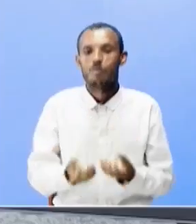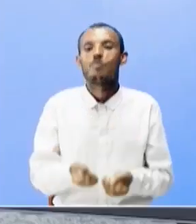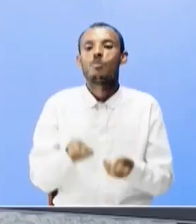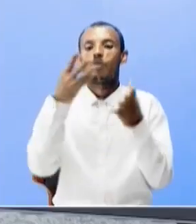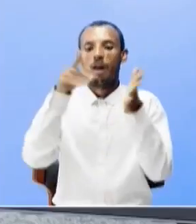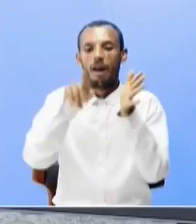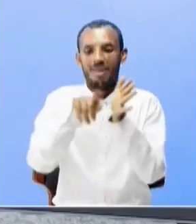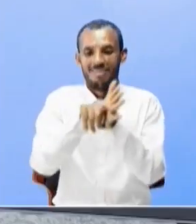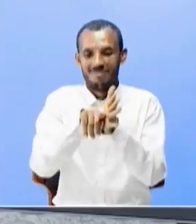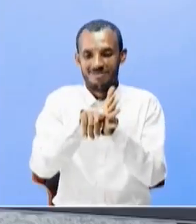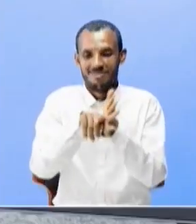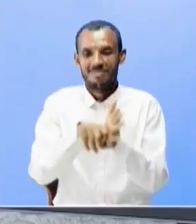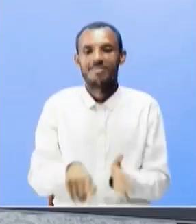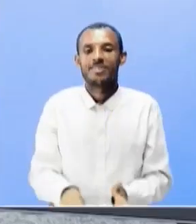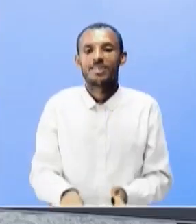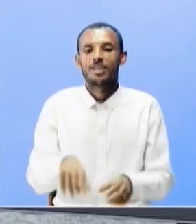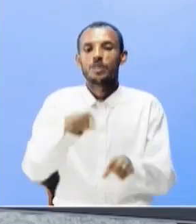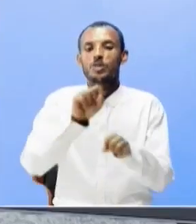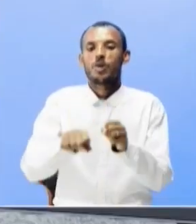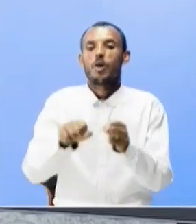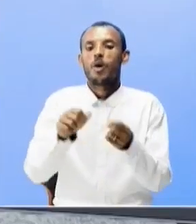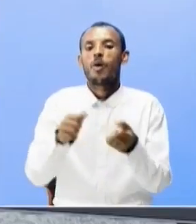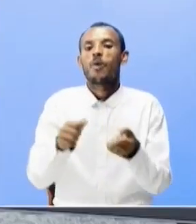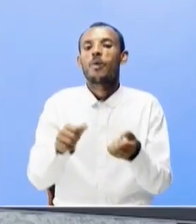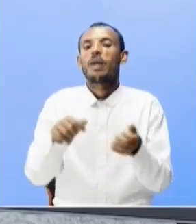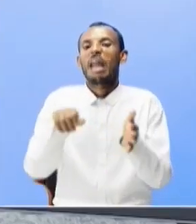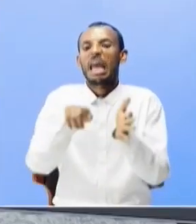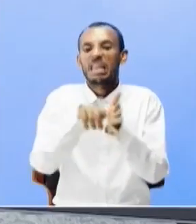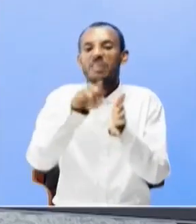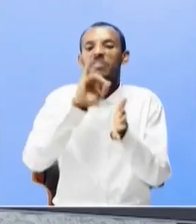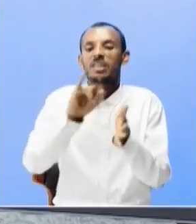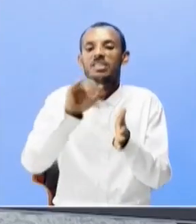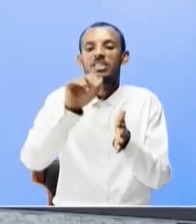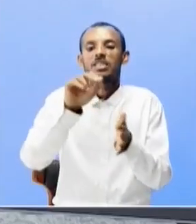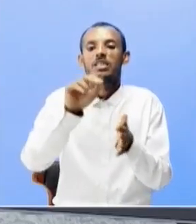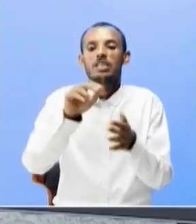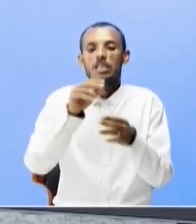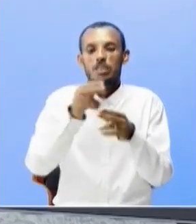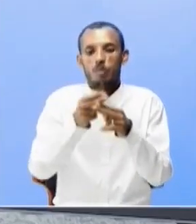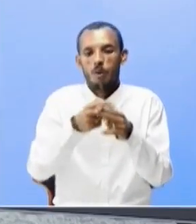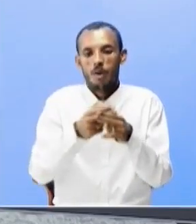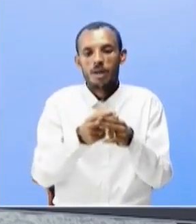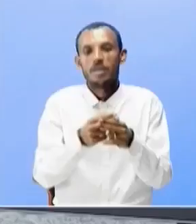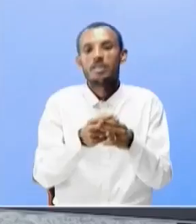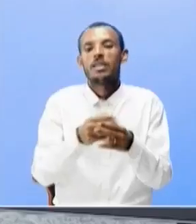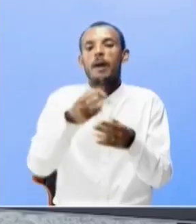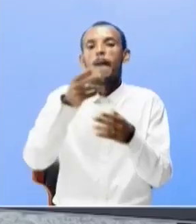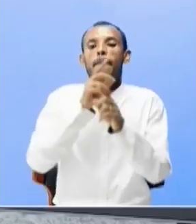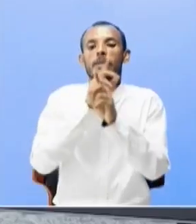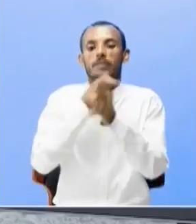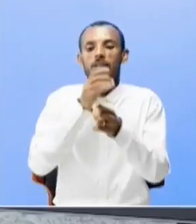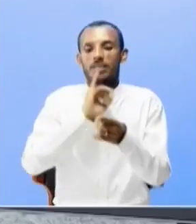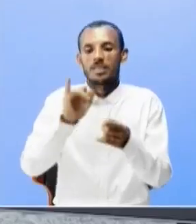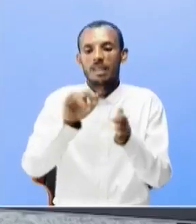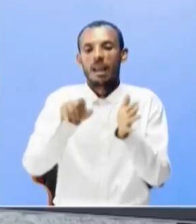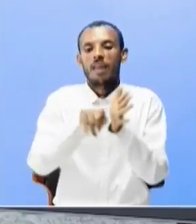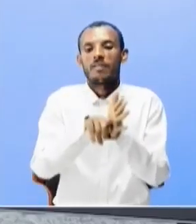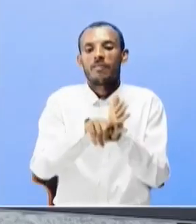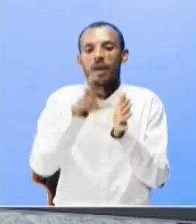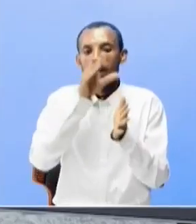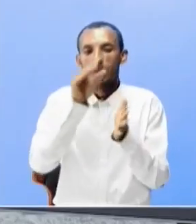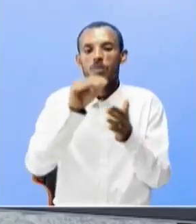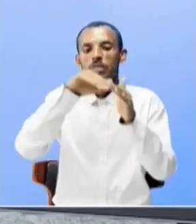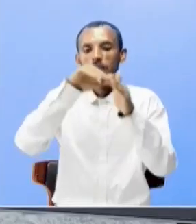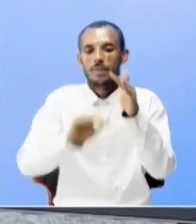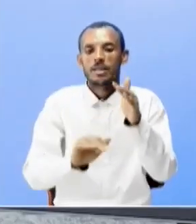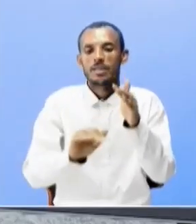here. So when negative is more, the result you will get will be negative, and then you subtract